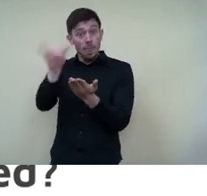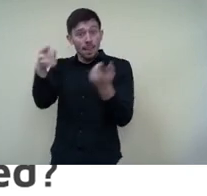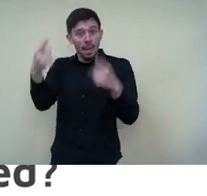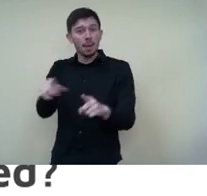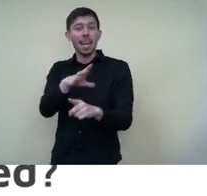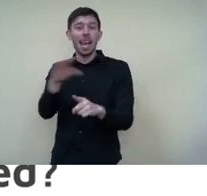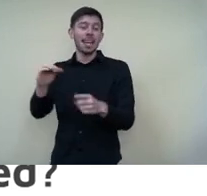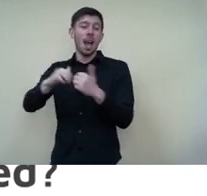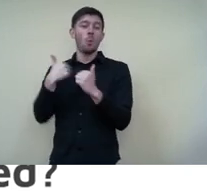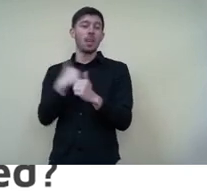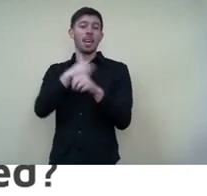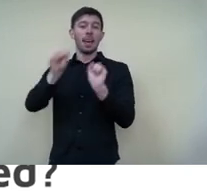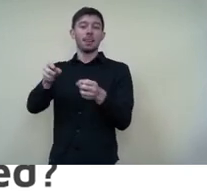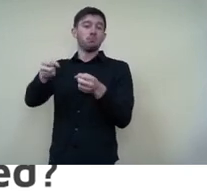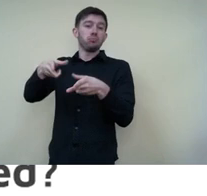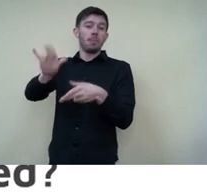what we can do to sort of combat it.